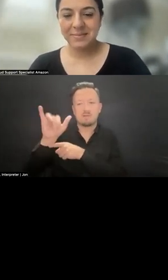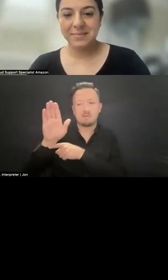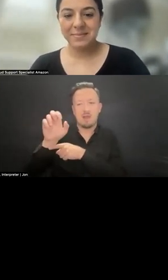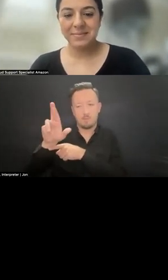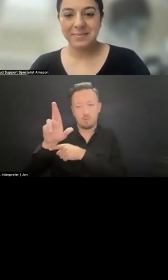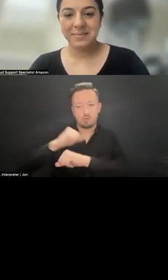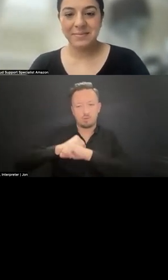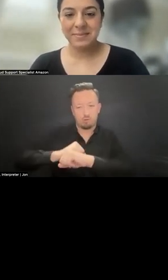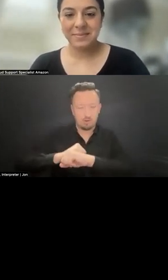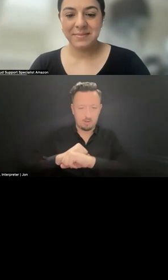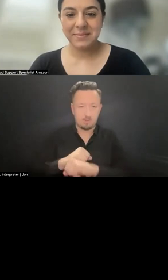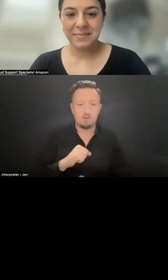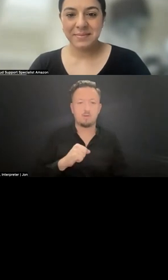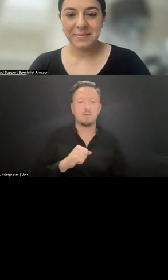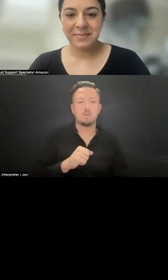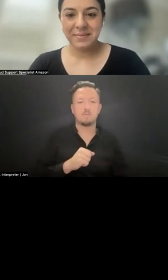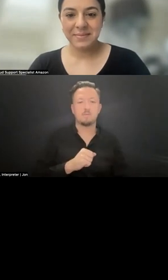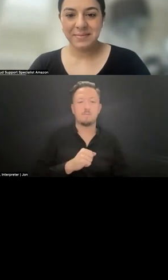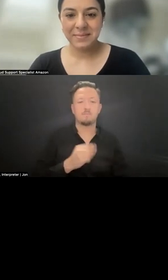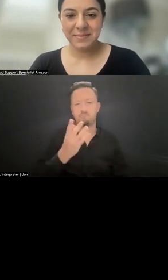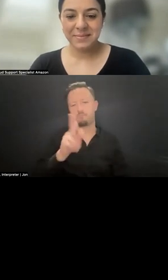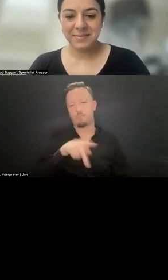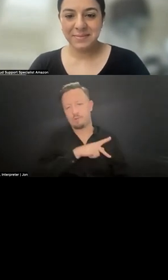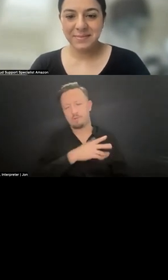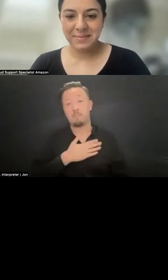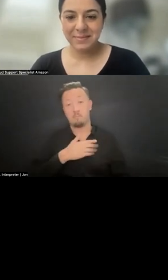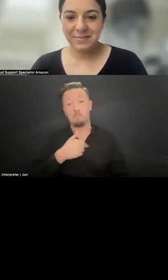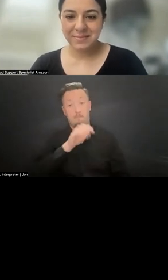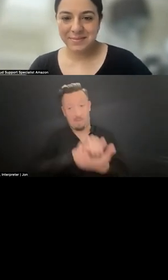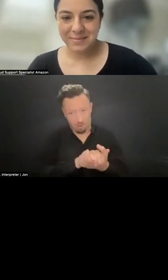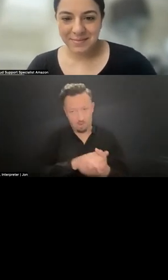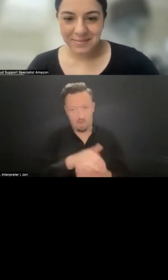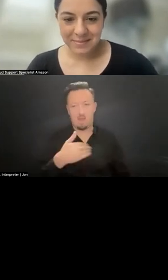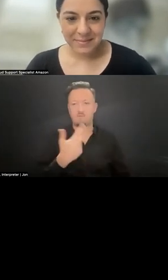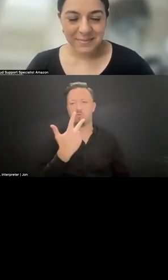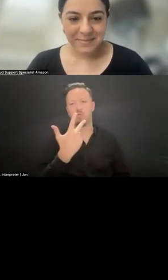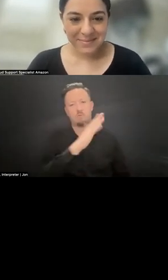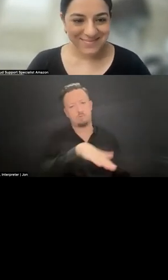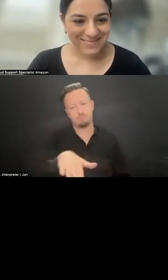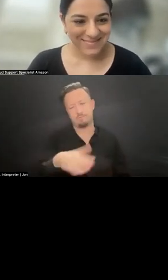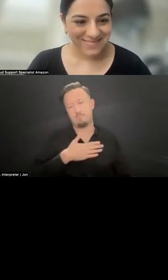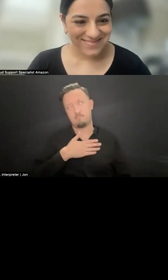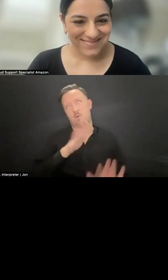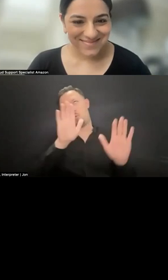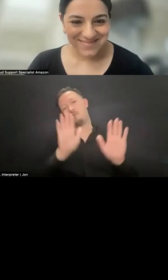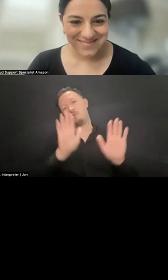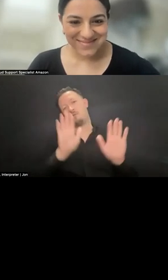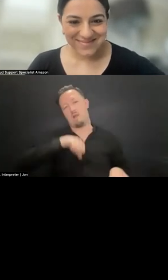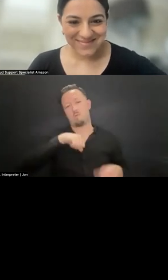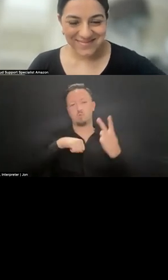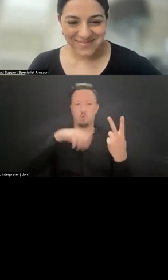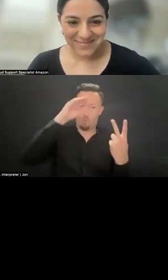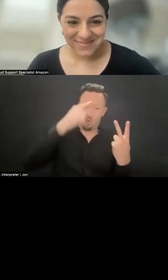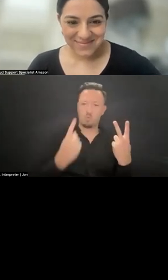It's a little personal things. I'm married with 3 kids, wonderful one, they're pride and joy, 2 boys and a